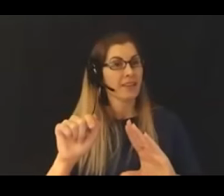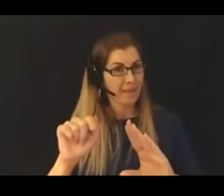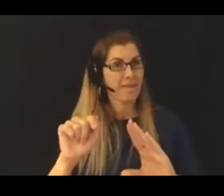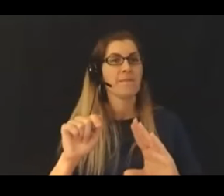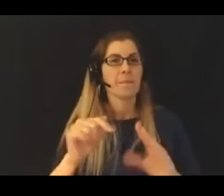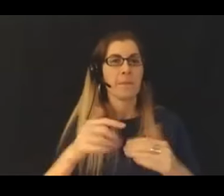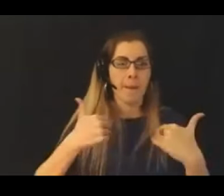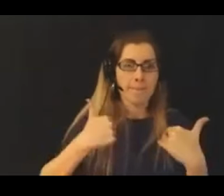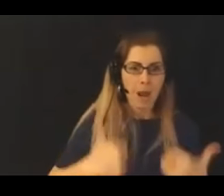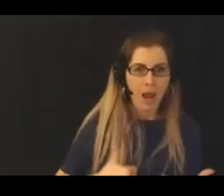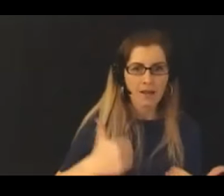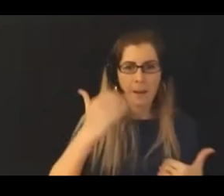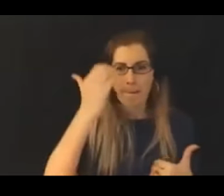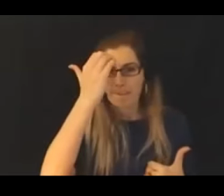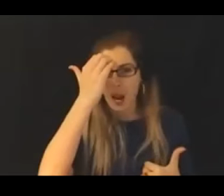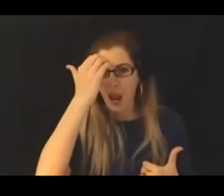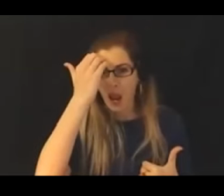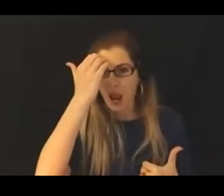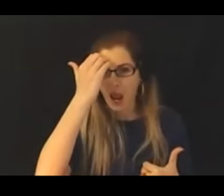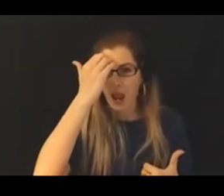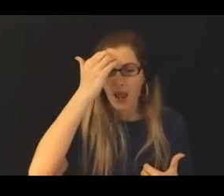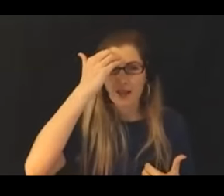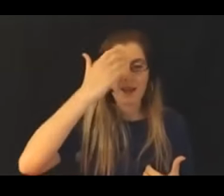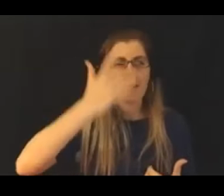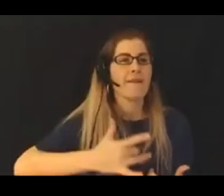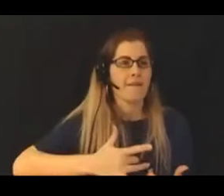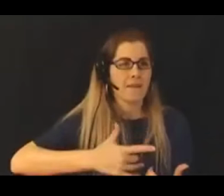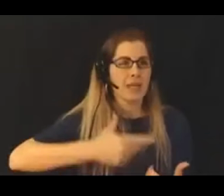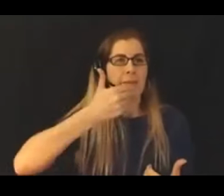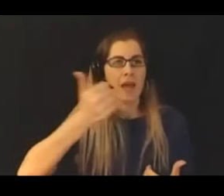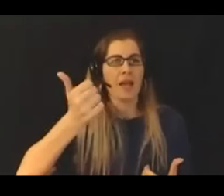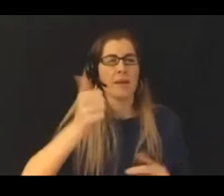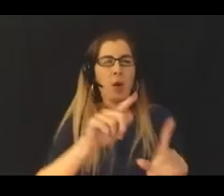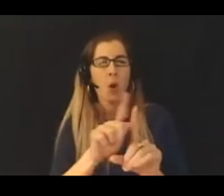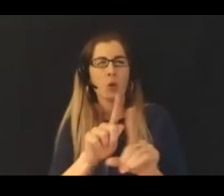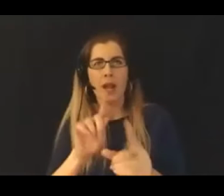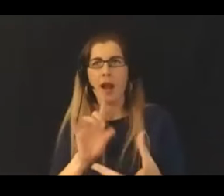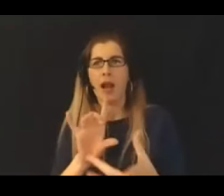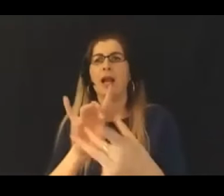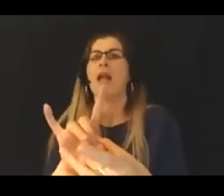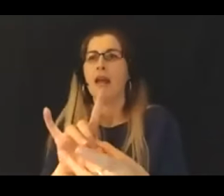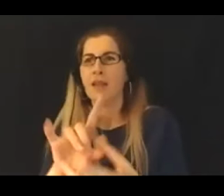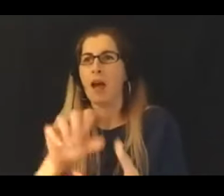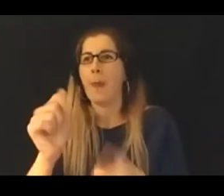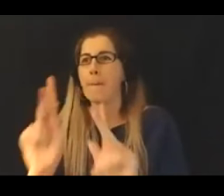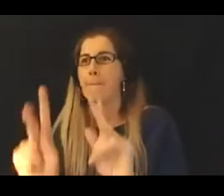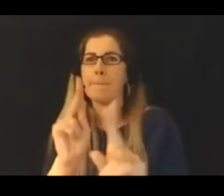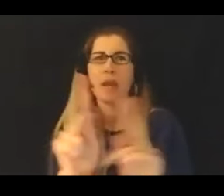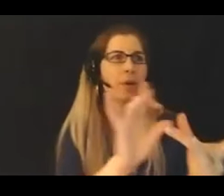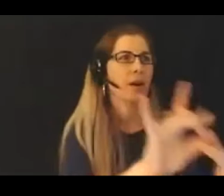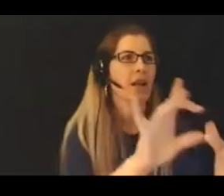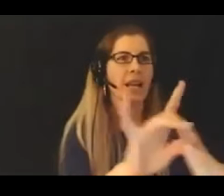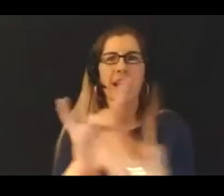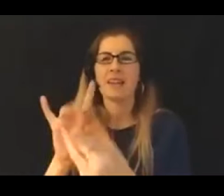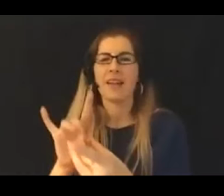body and mind within oneself feels better, but then all of a sudden there's this connection to others. So I was just really